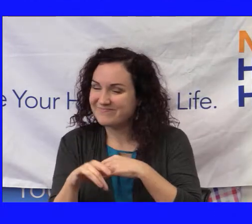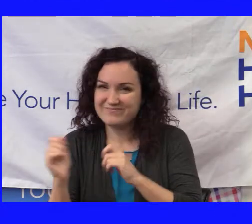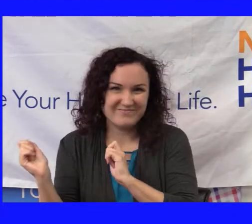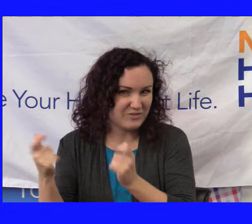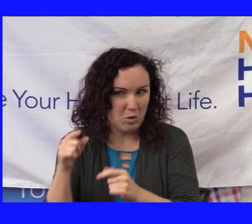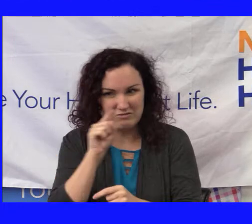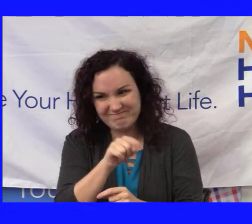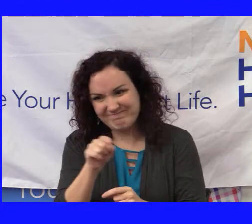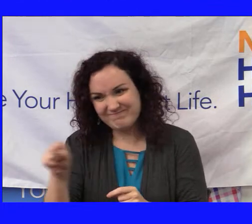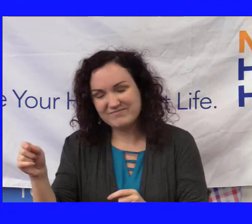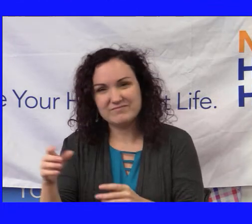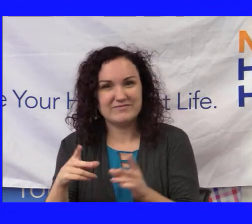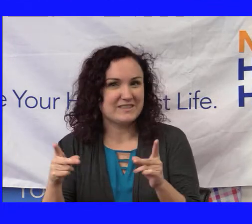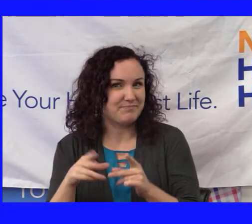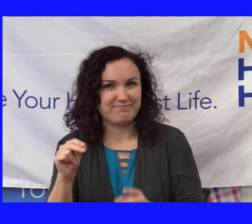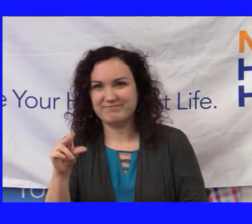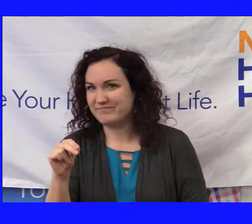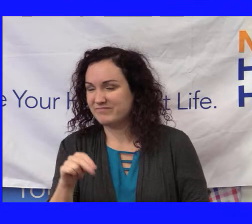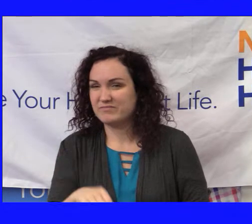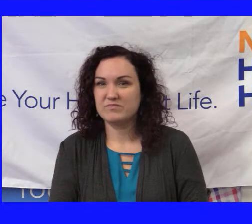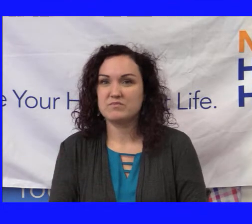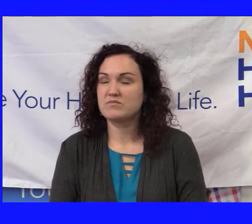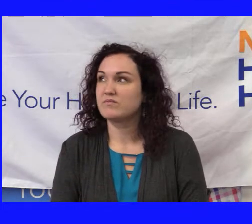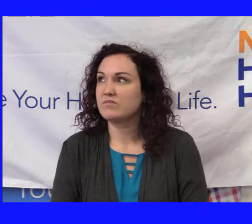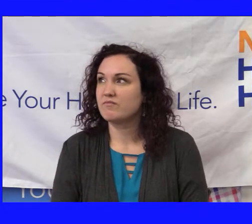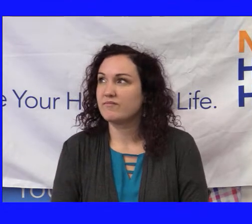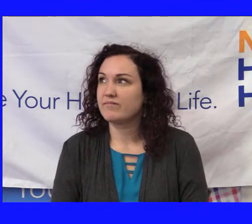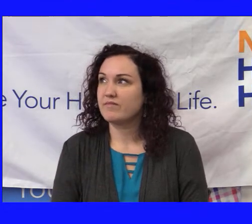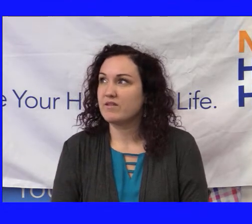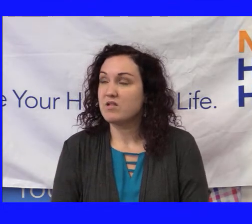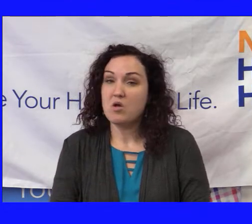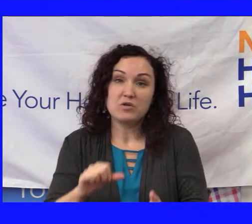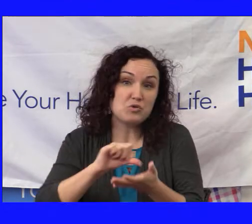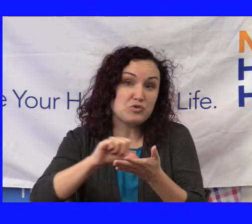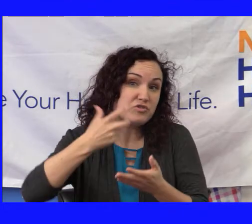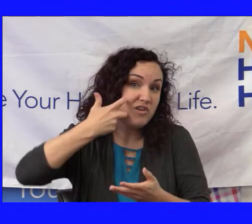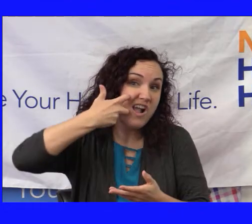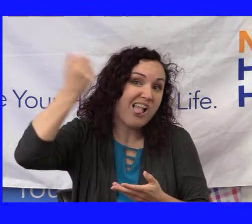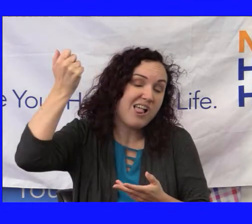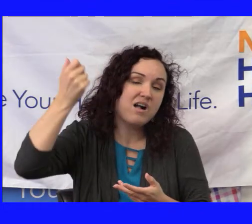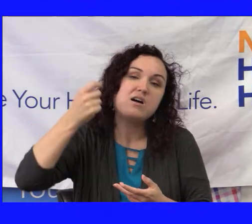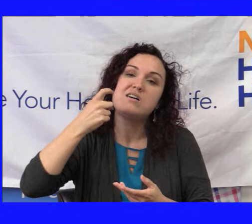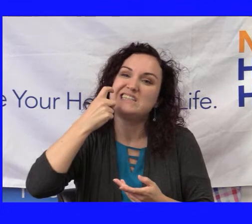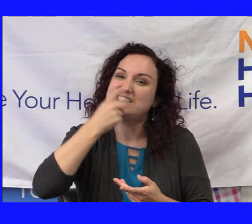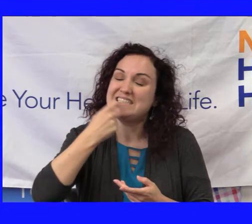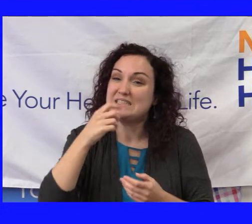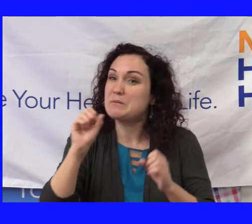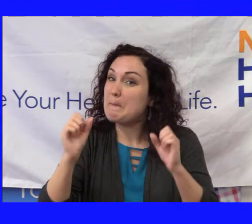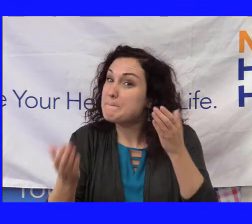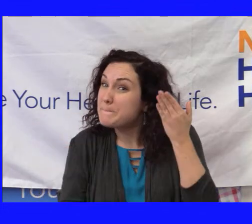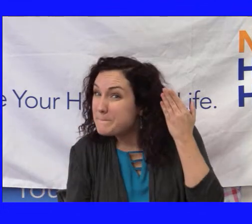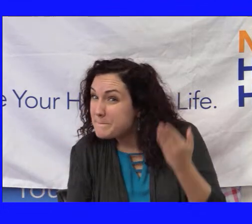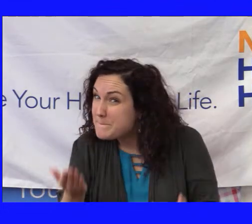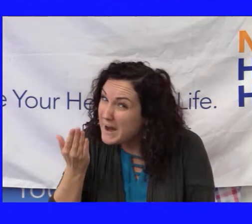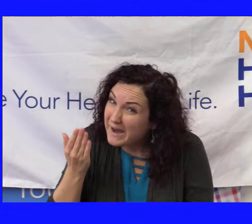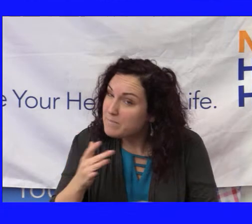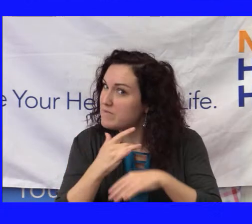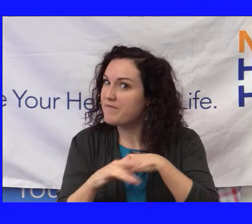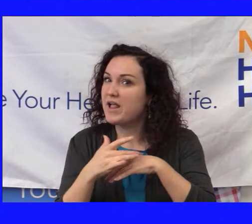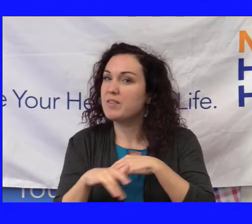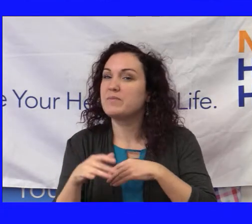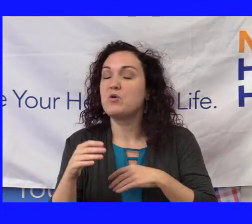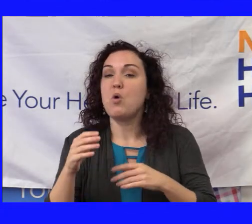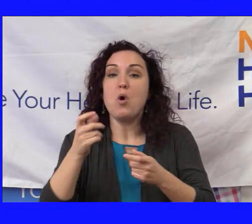And while surgery, which is the extraction of teeth, may be available, the placement of teeth or